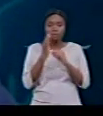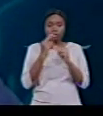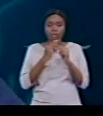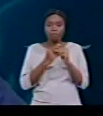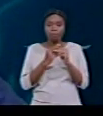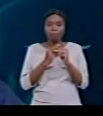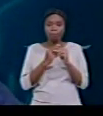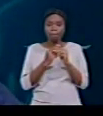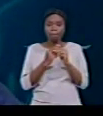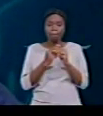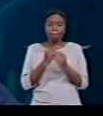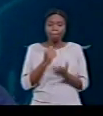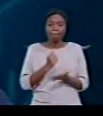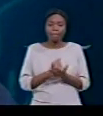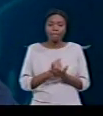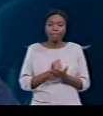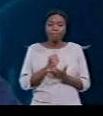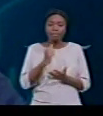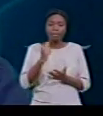name. Amen.